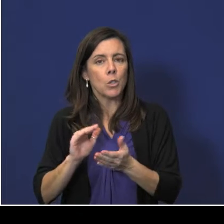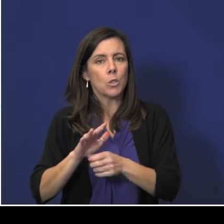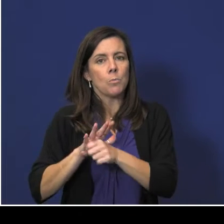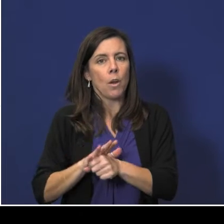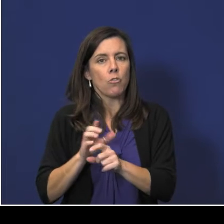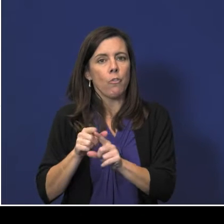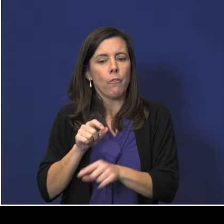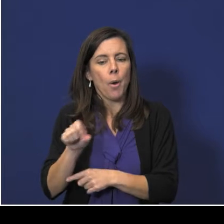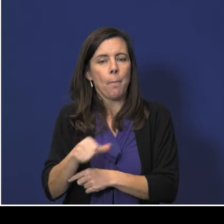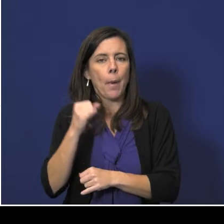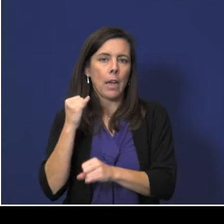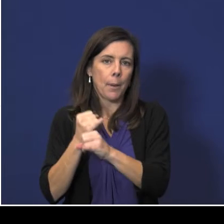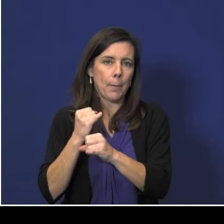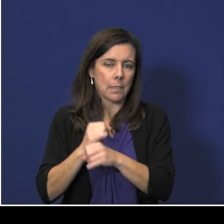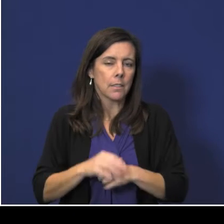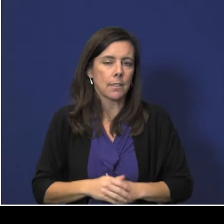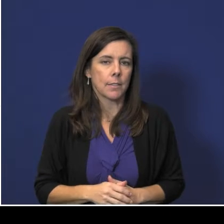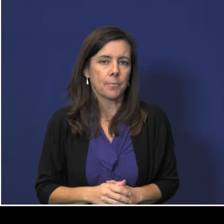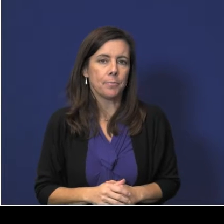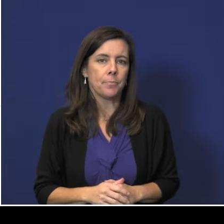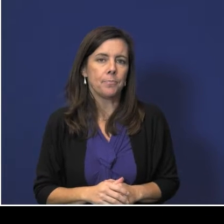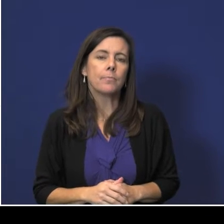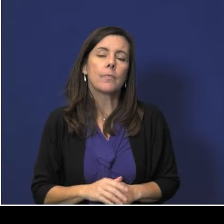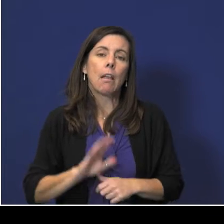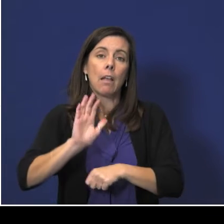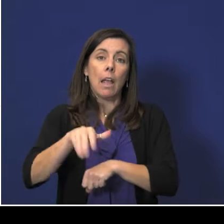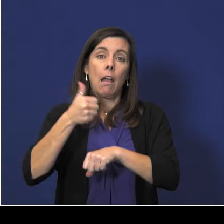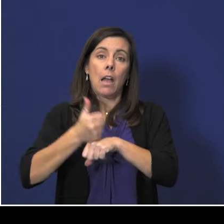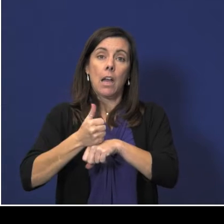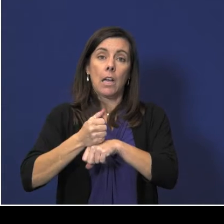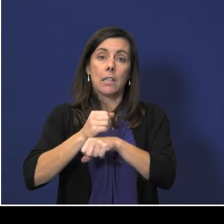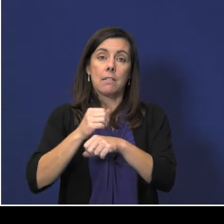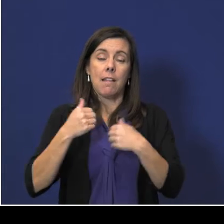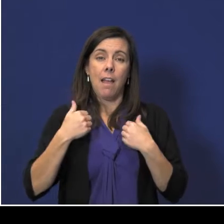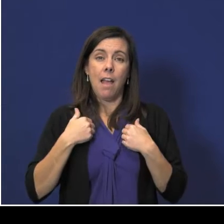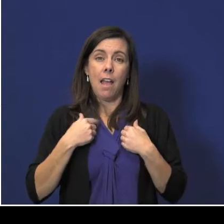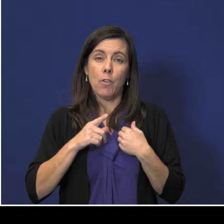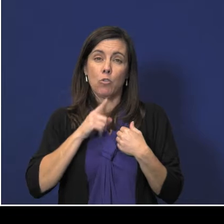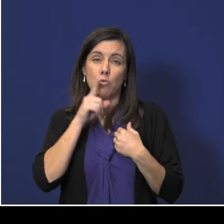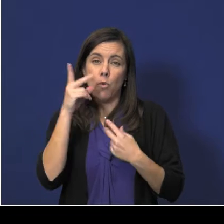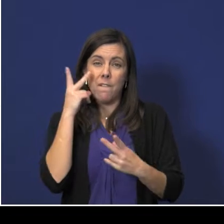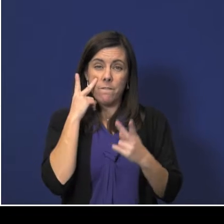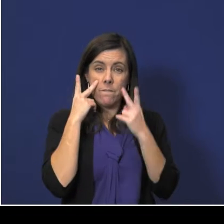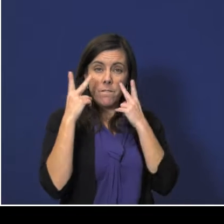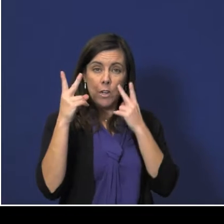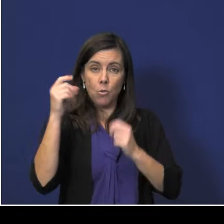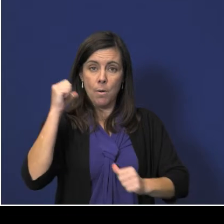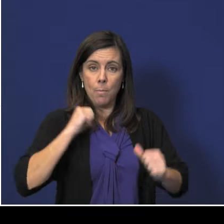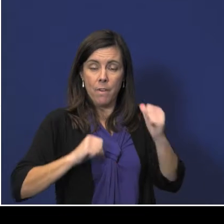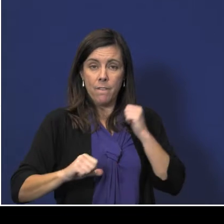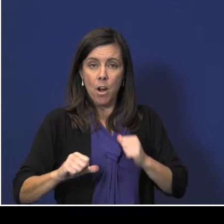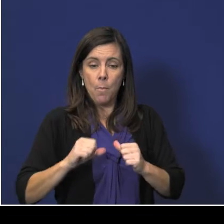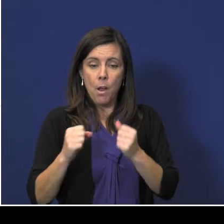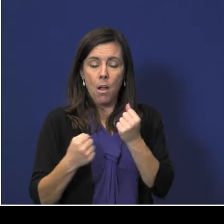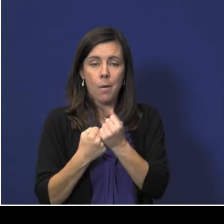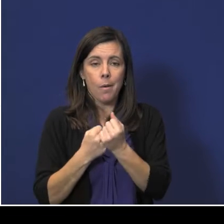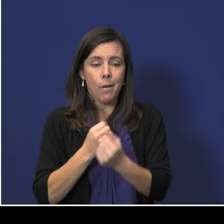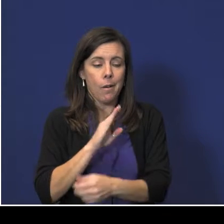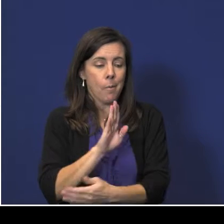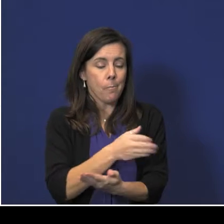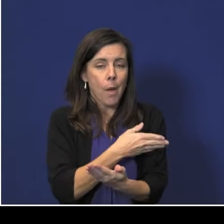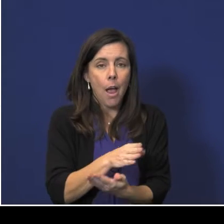future activities. It's set up to support true visual performing arts, to support your band, your orchestra,